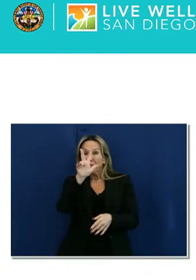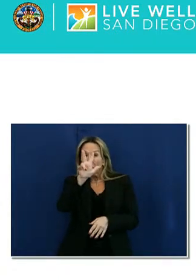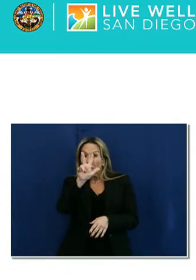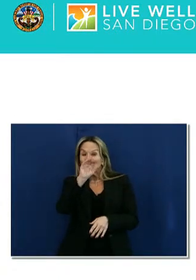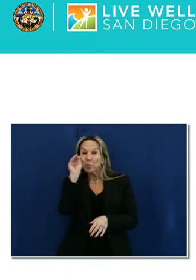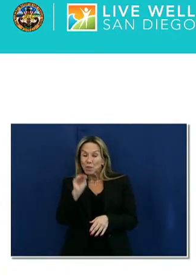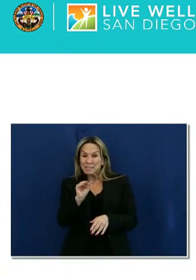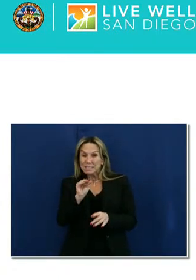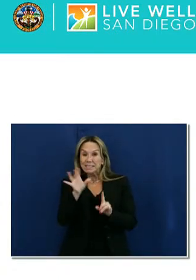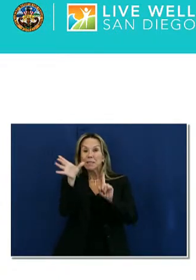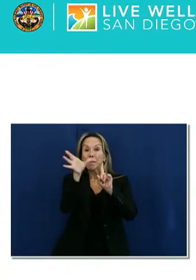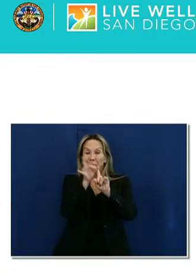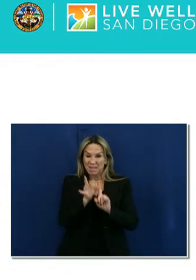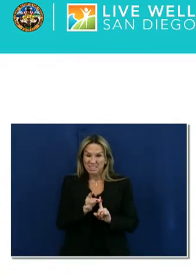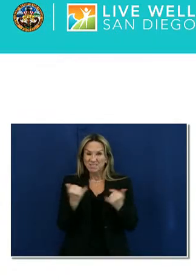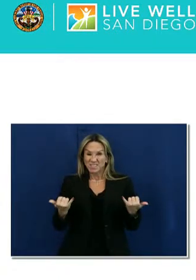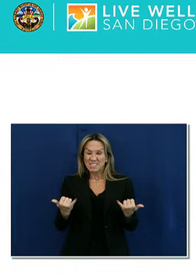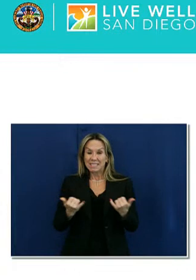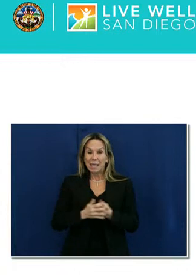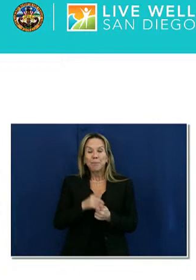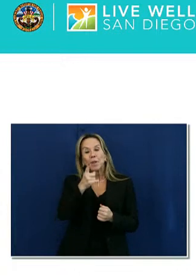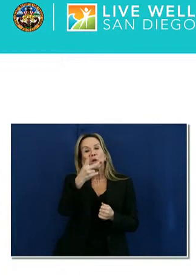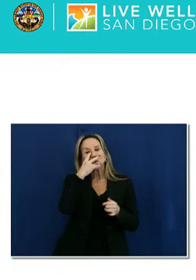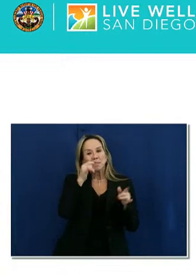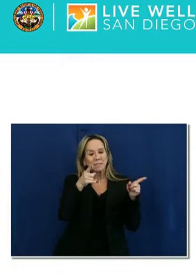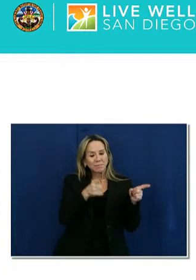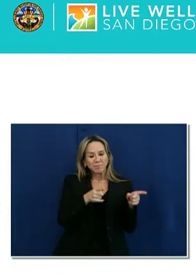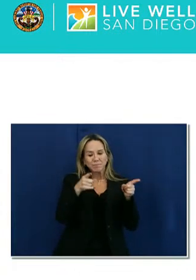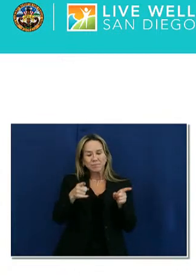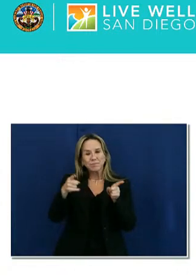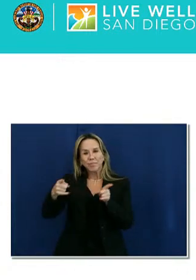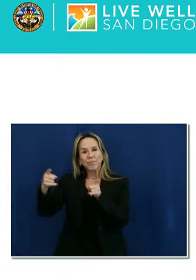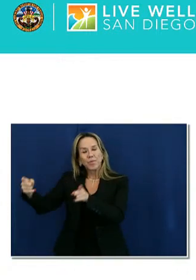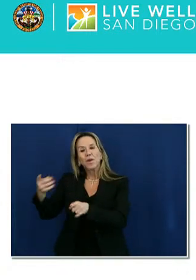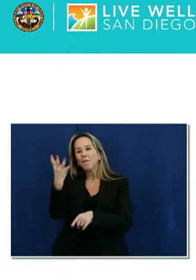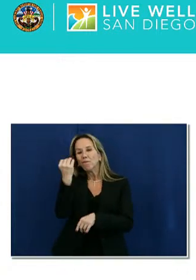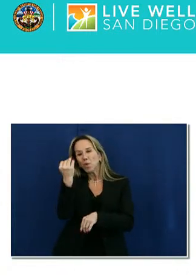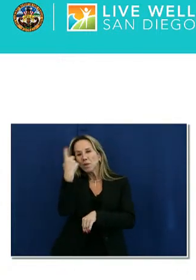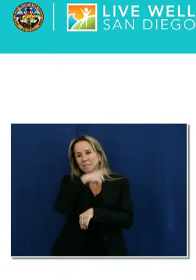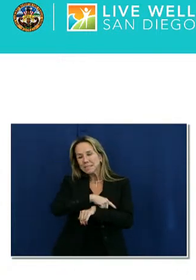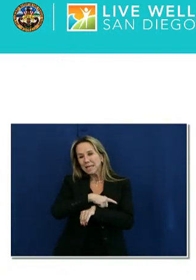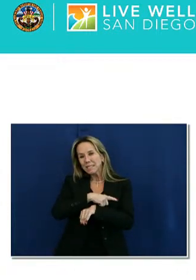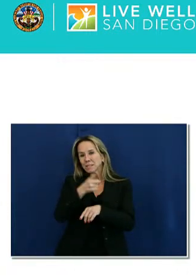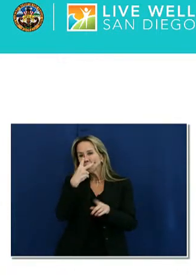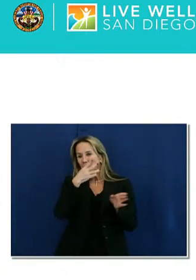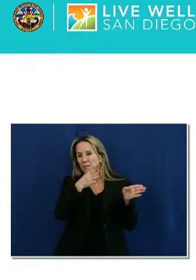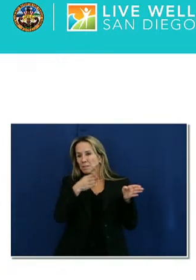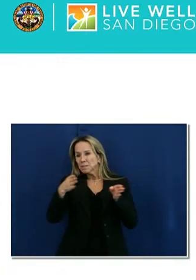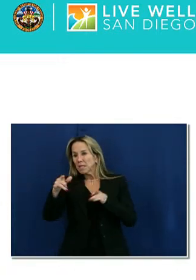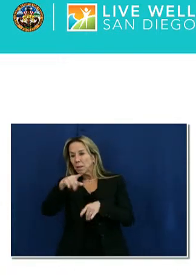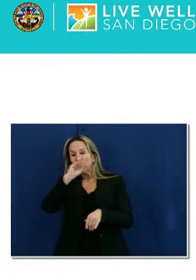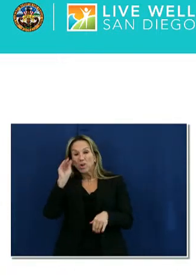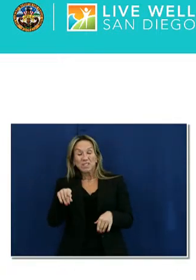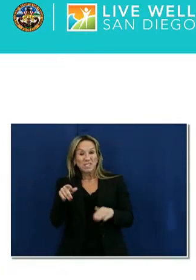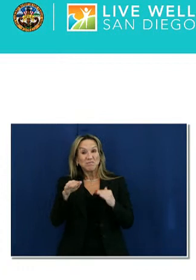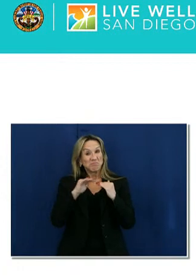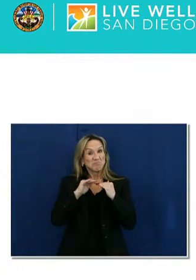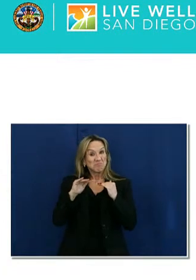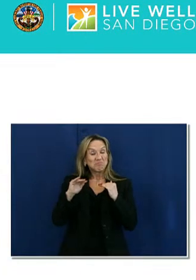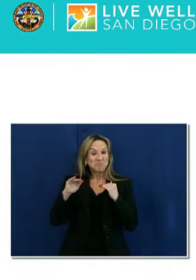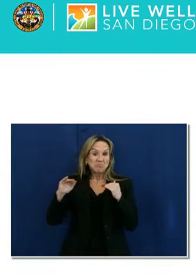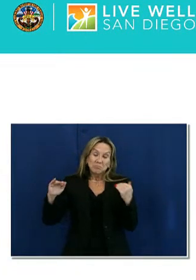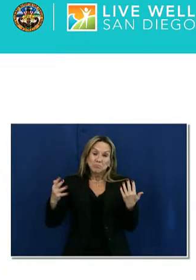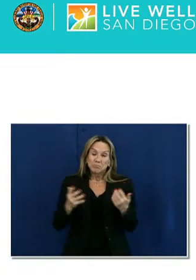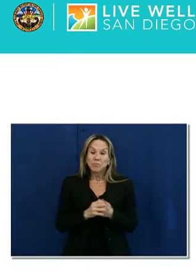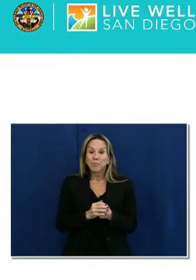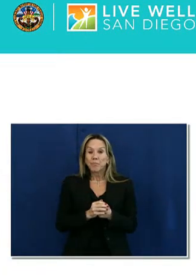percentage of positive for today. You see our rolling 14-day average of testing percentage of positive there holding relatively